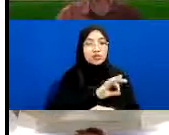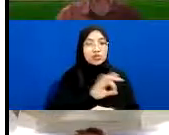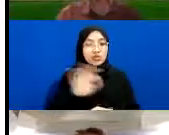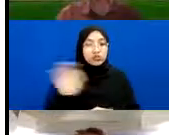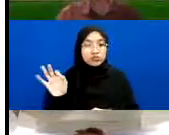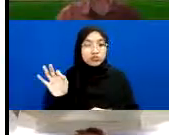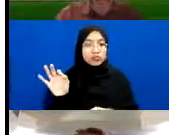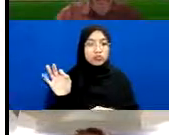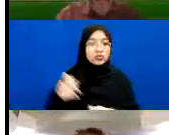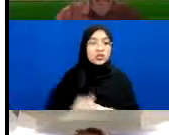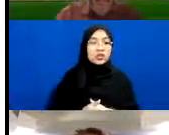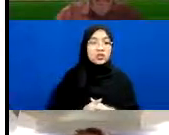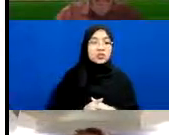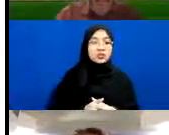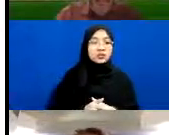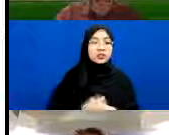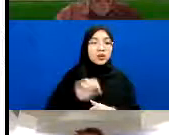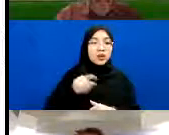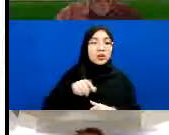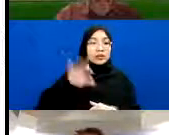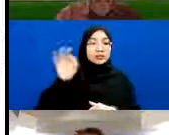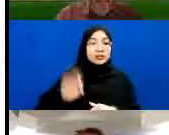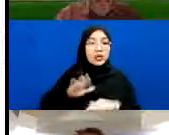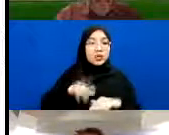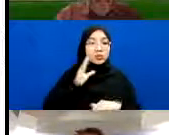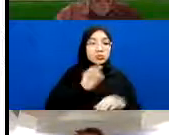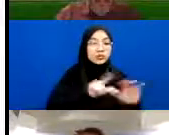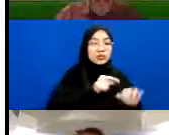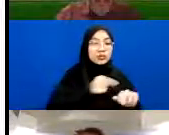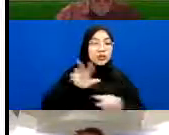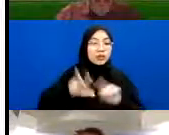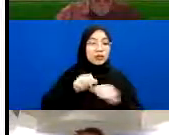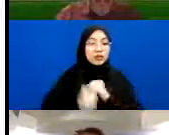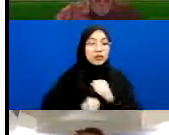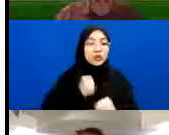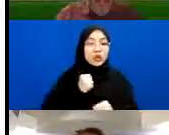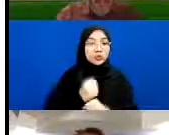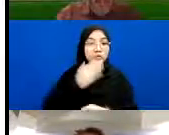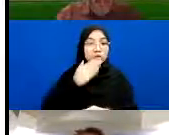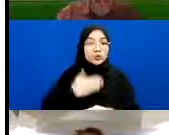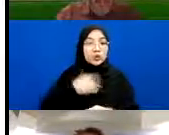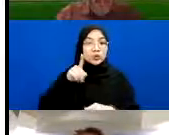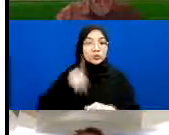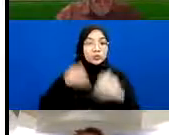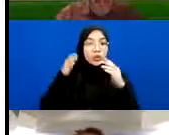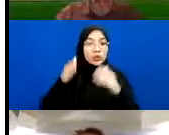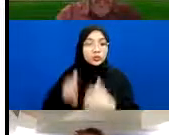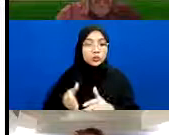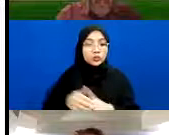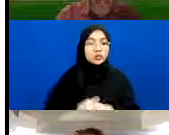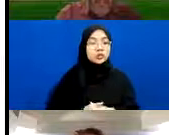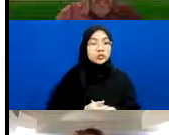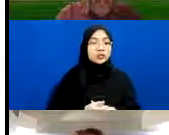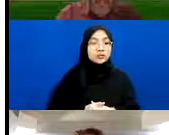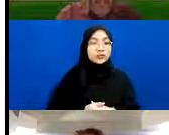28% of youth aged 19 to 21 years old with disability have never enrolled in school. Education is still